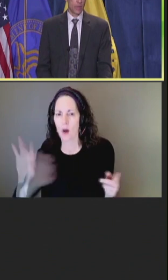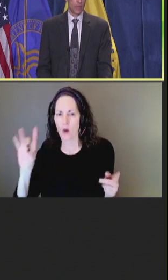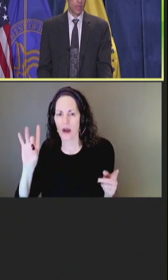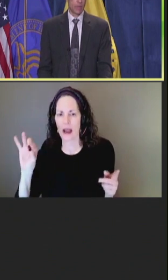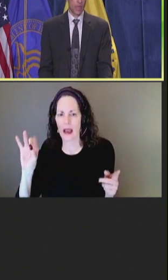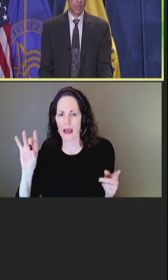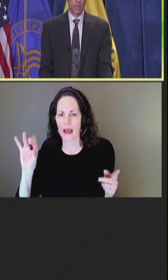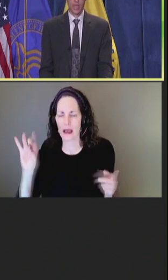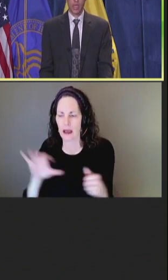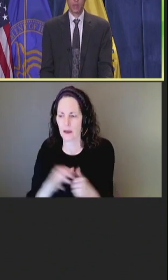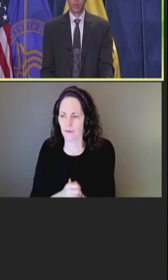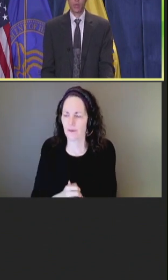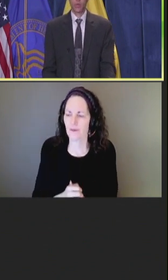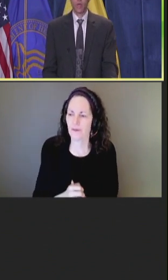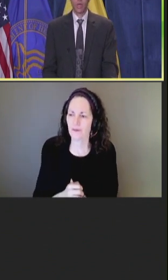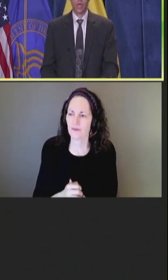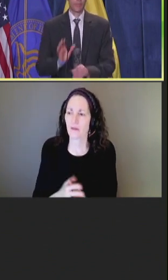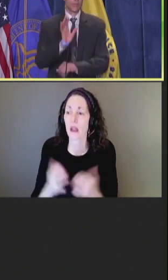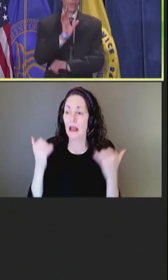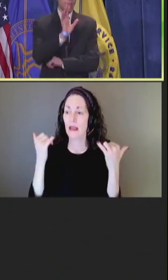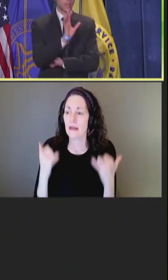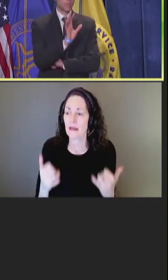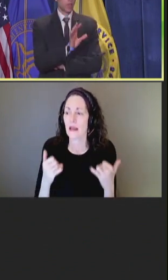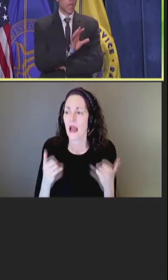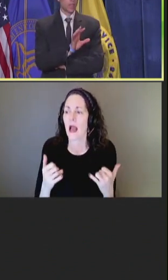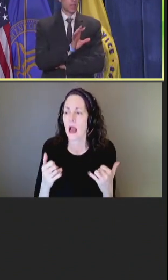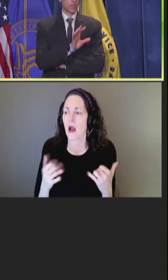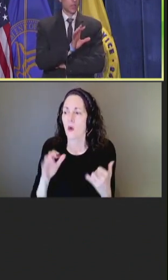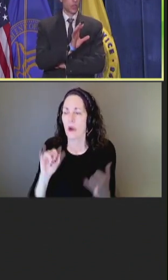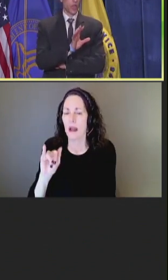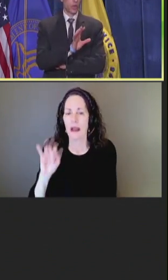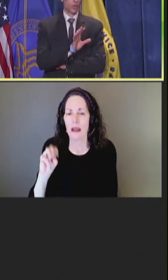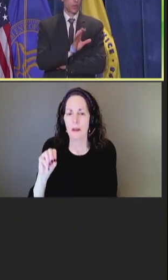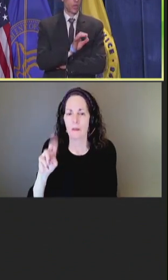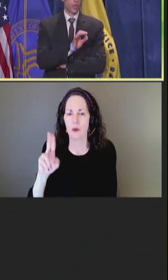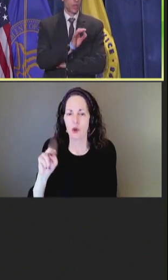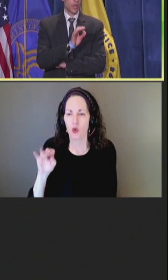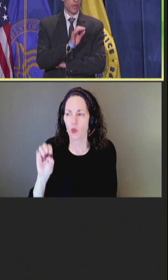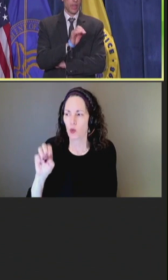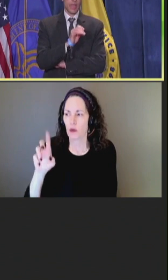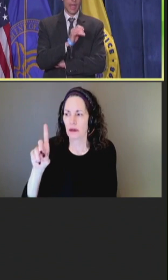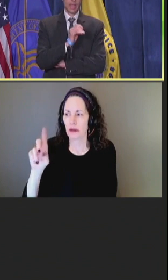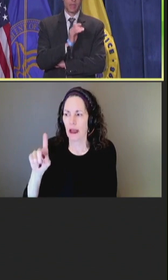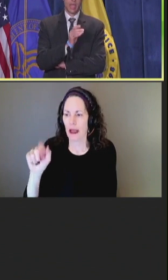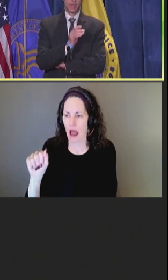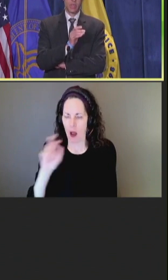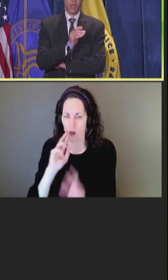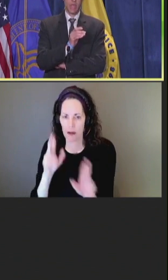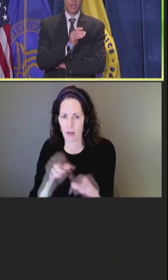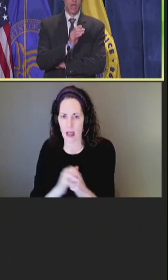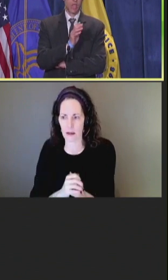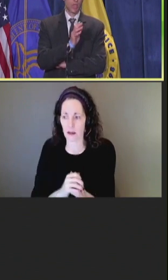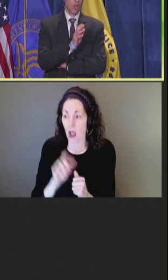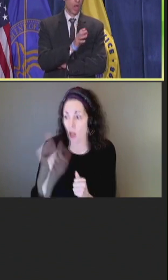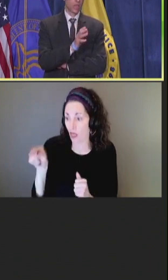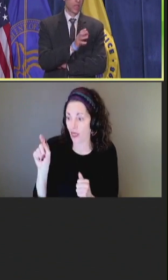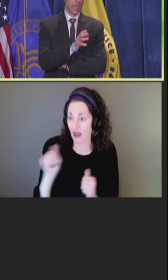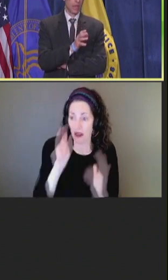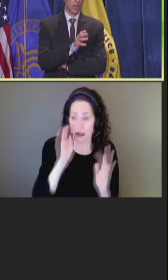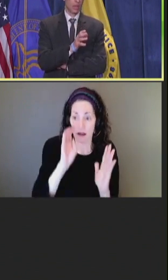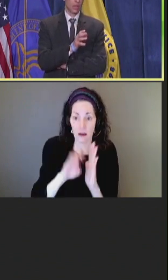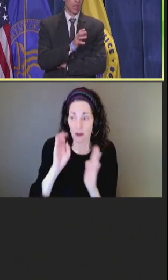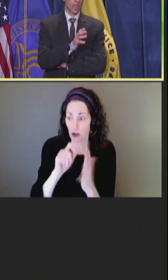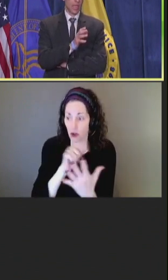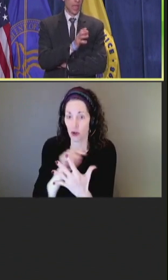Now we're into the immunologic data. These plots show the antibody response on a log